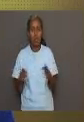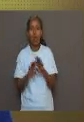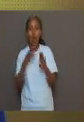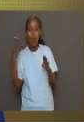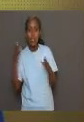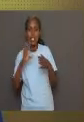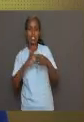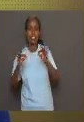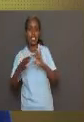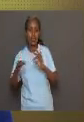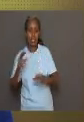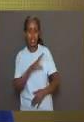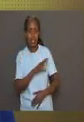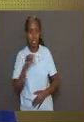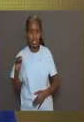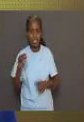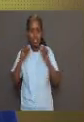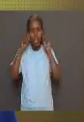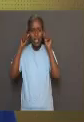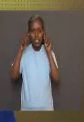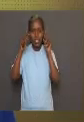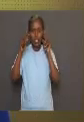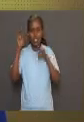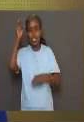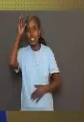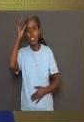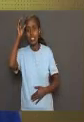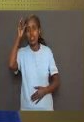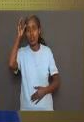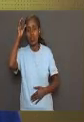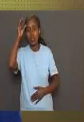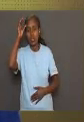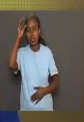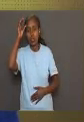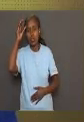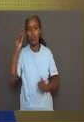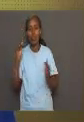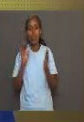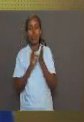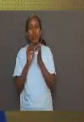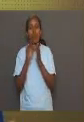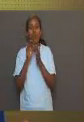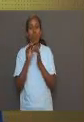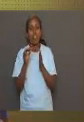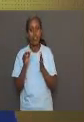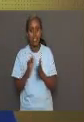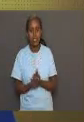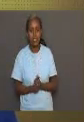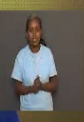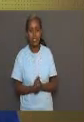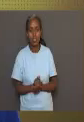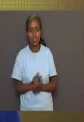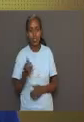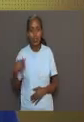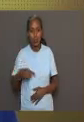statement and understand the concept of quantifiers. We will